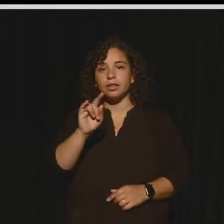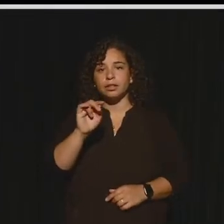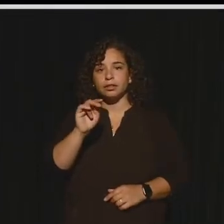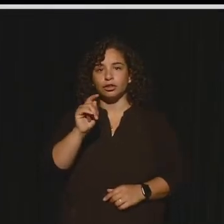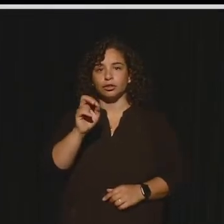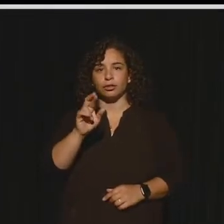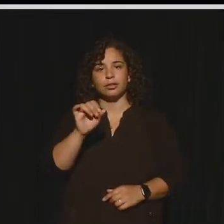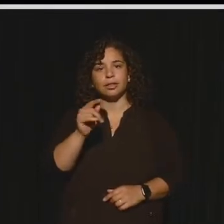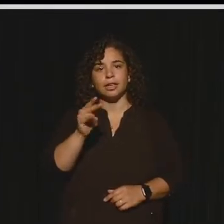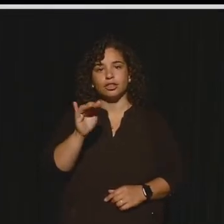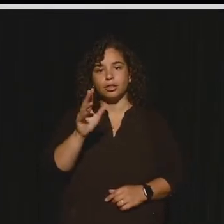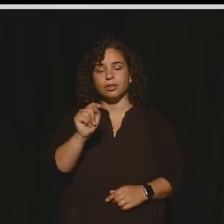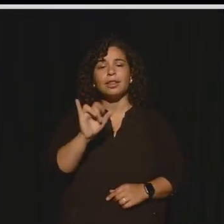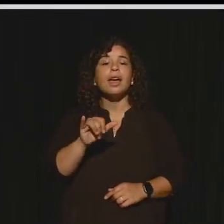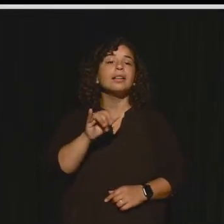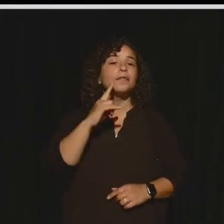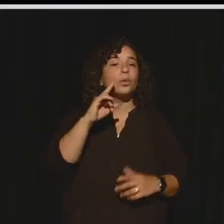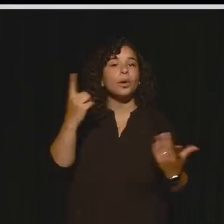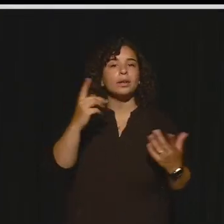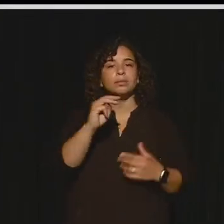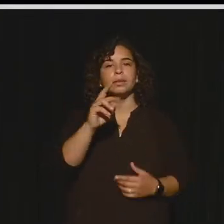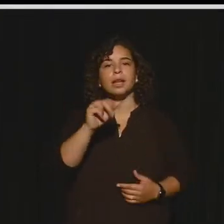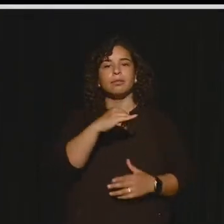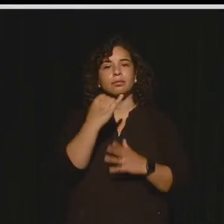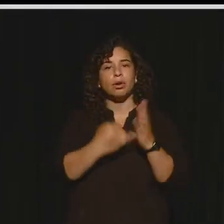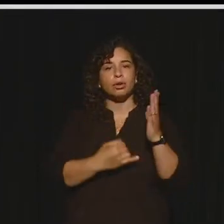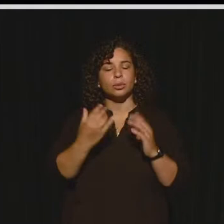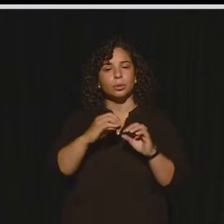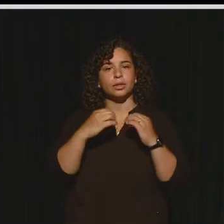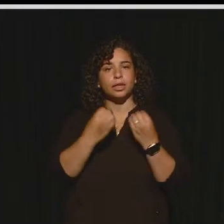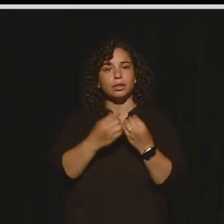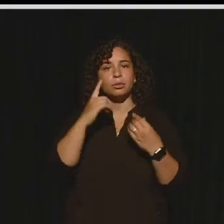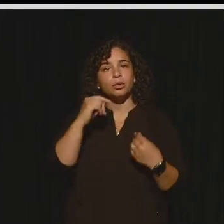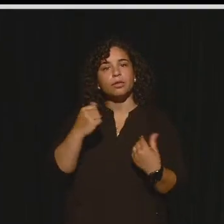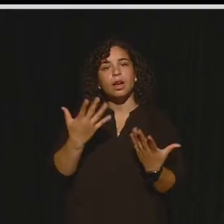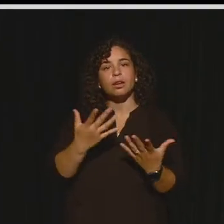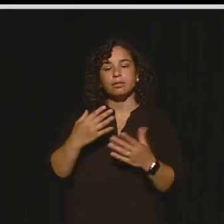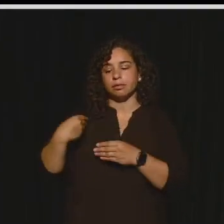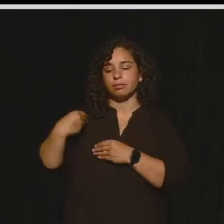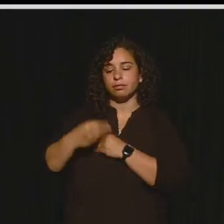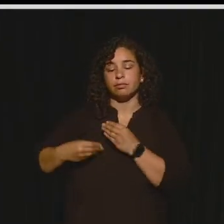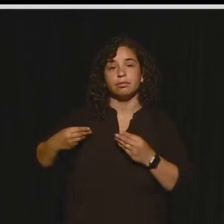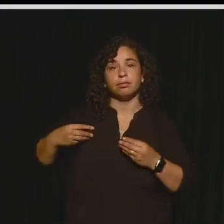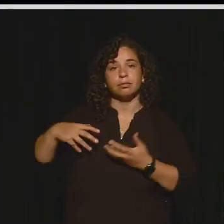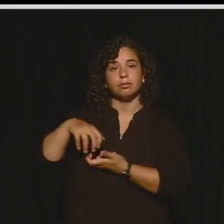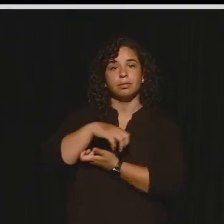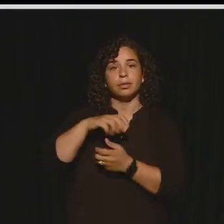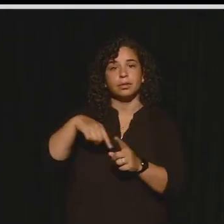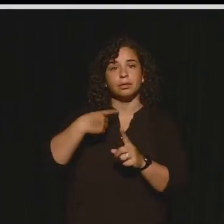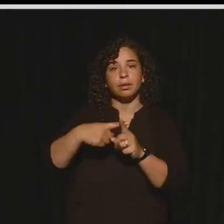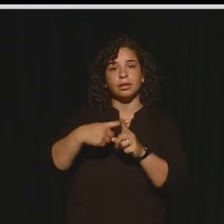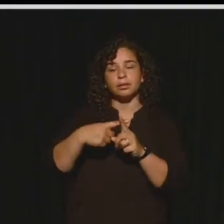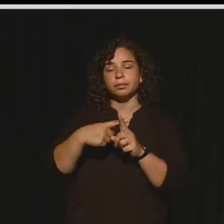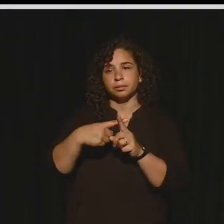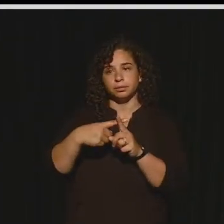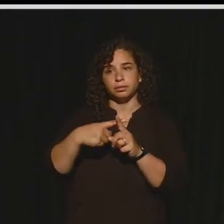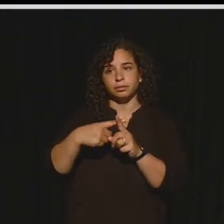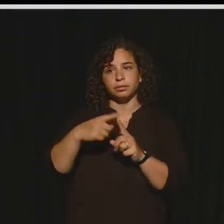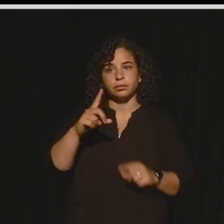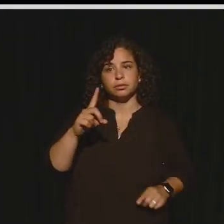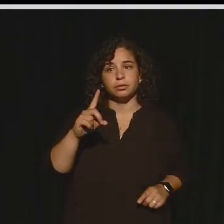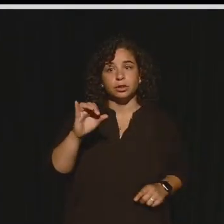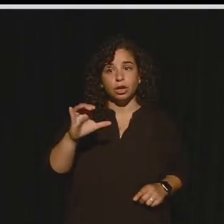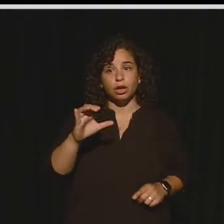Love Intersections, which is a media arts organization that produces intergenerational and